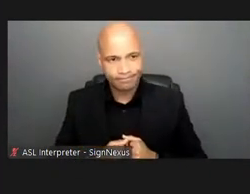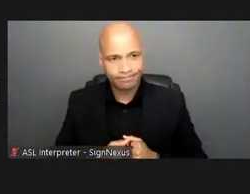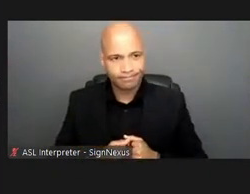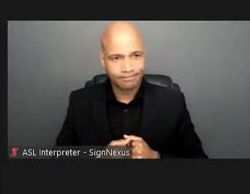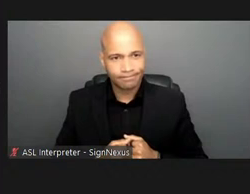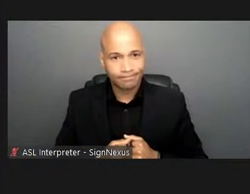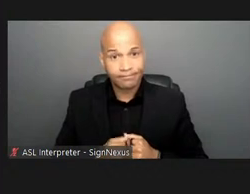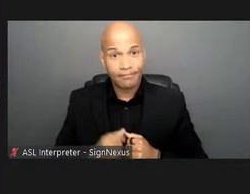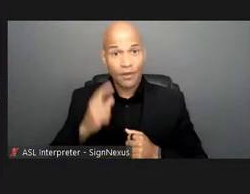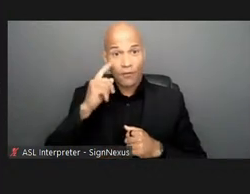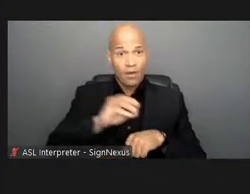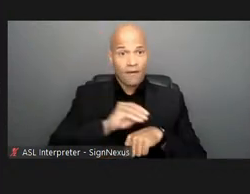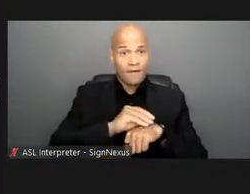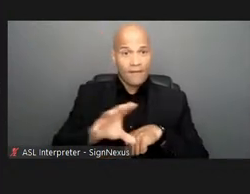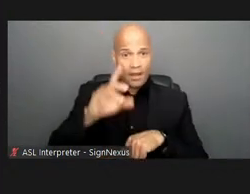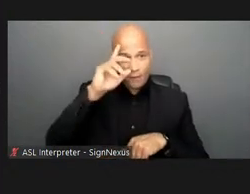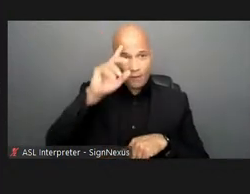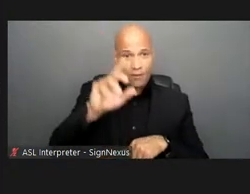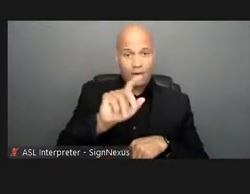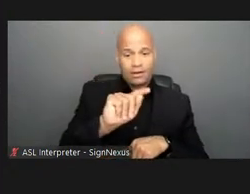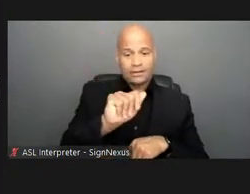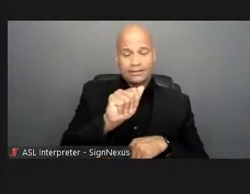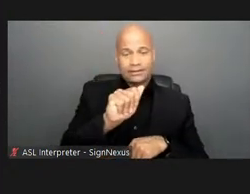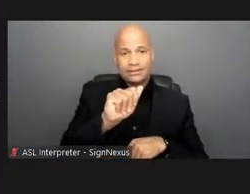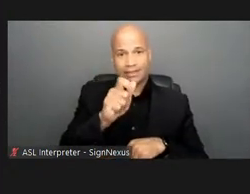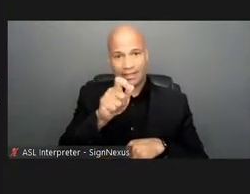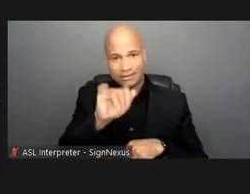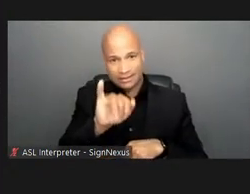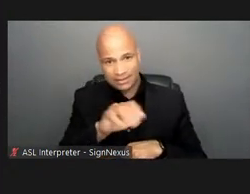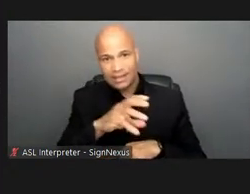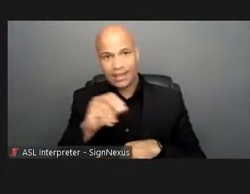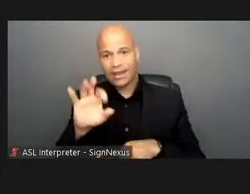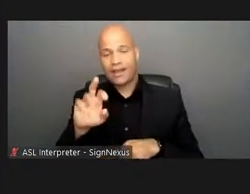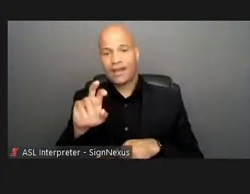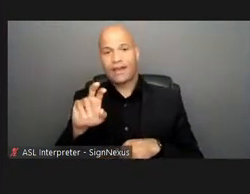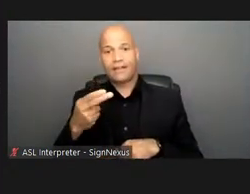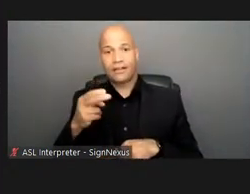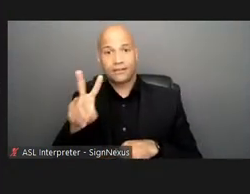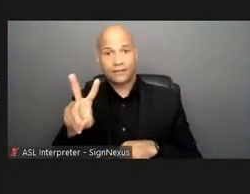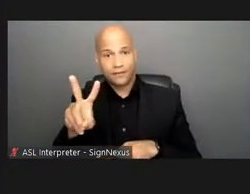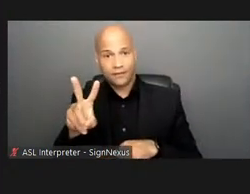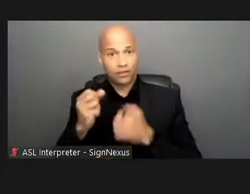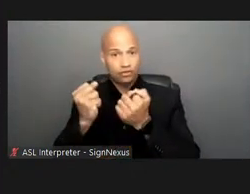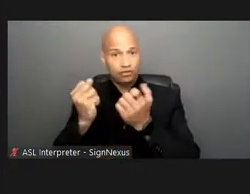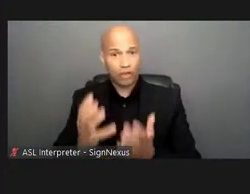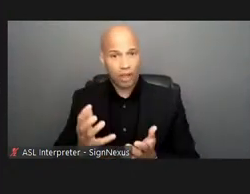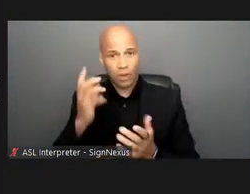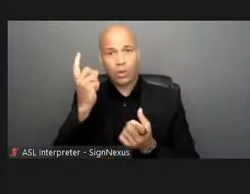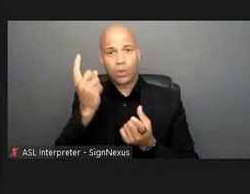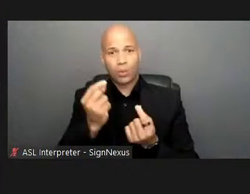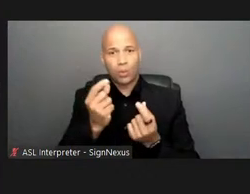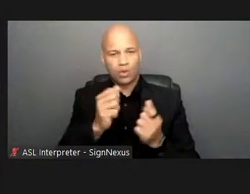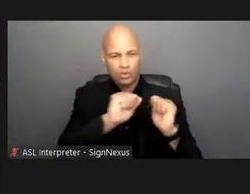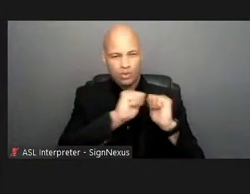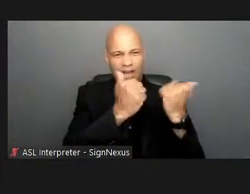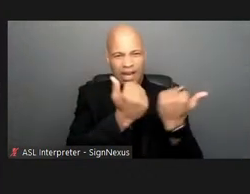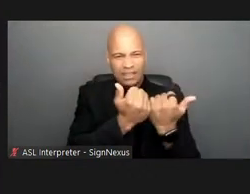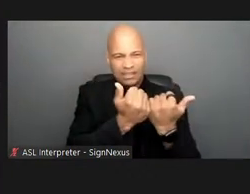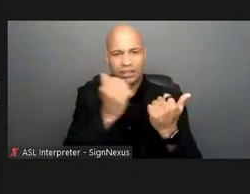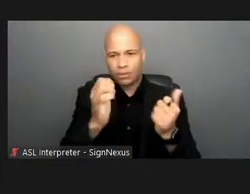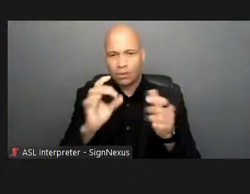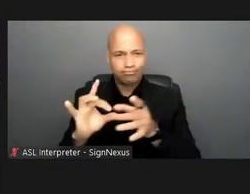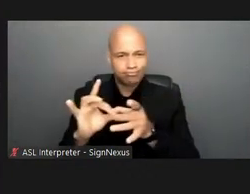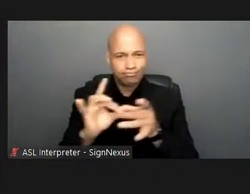for effects on taxi and fhne drivers the project sponsors will work with appropriate city and state agencies so that when